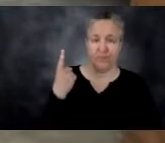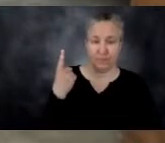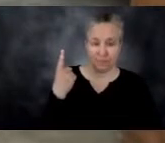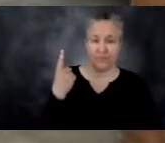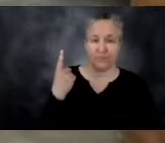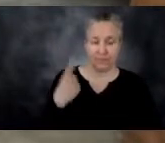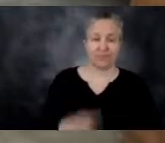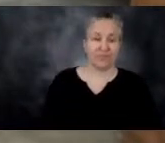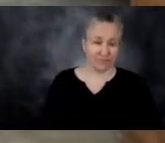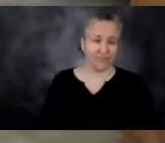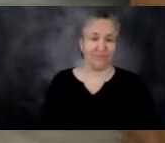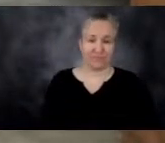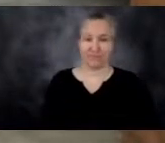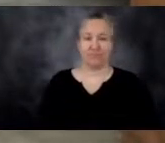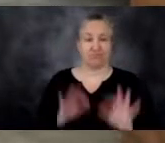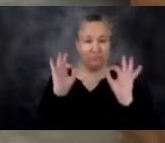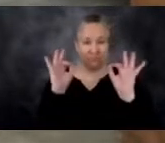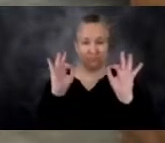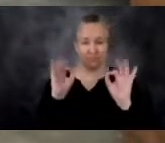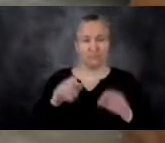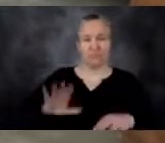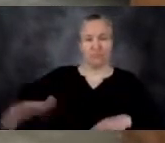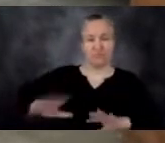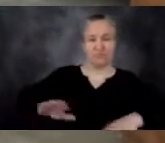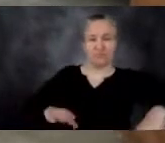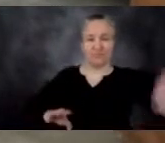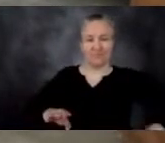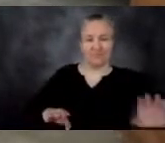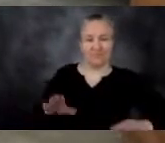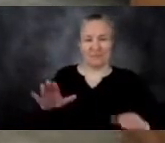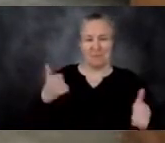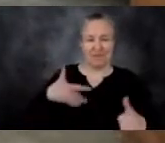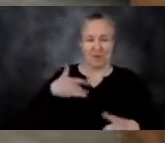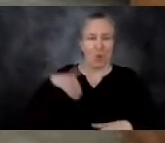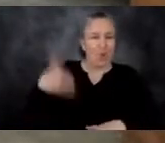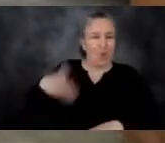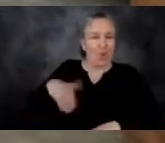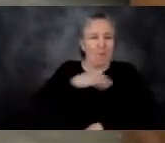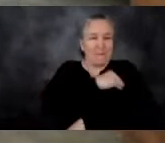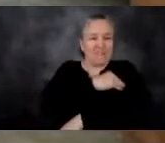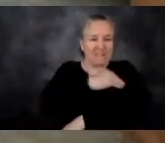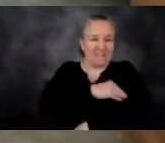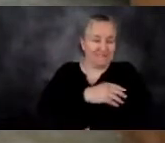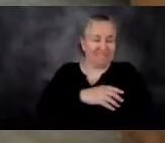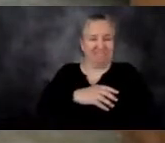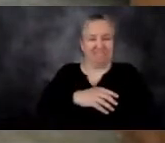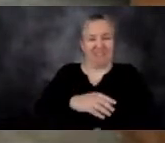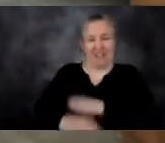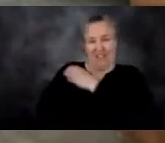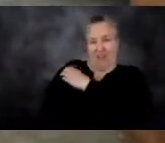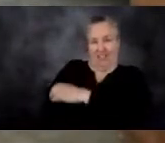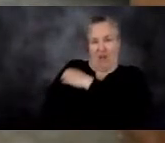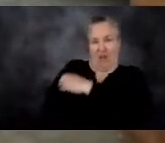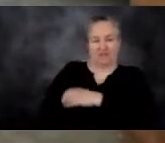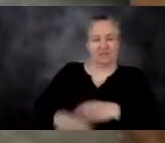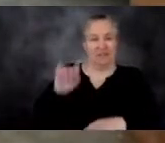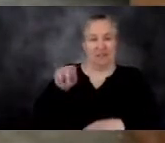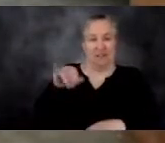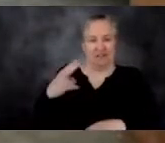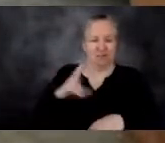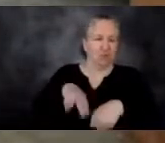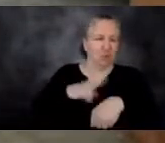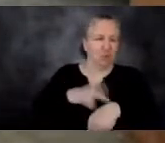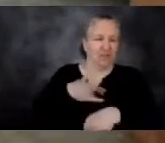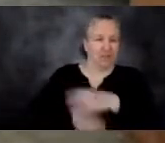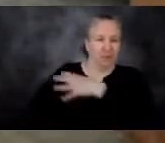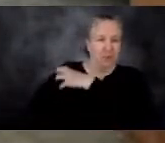and back up. Good. Shake out those legs. You might be really feeling that in your thighs today, which is completely going to be normal. All right, from here,